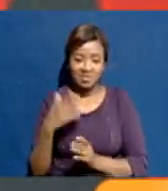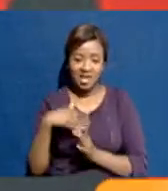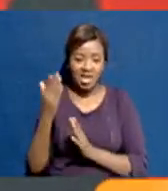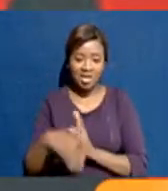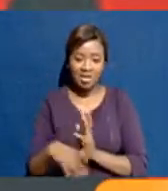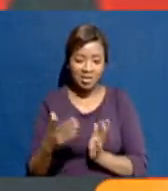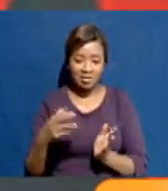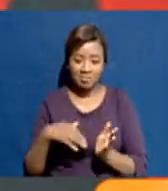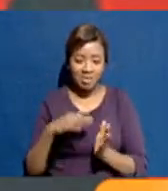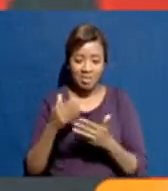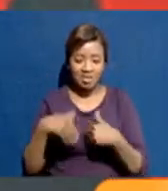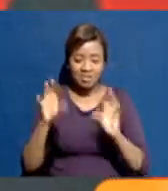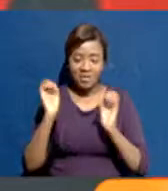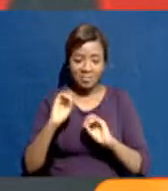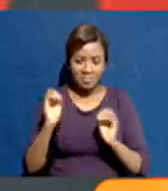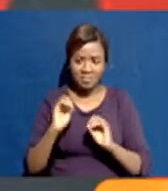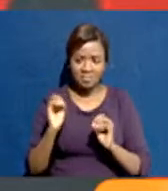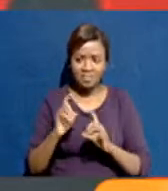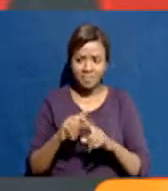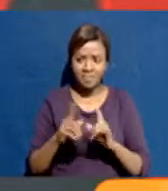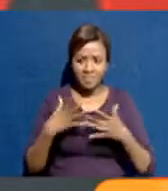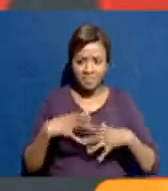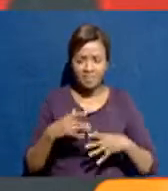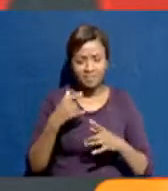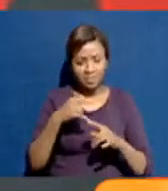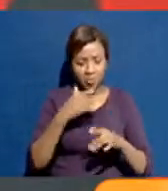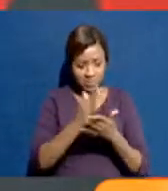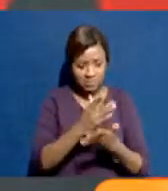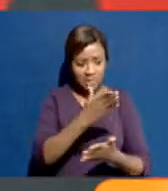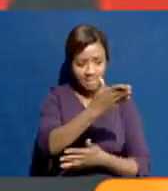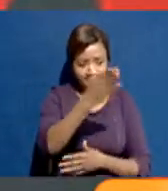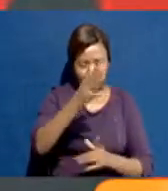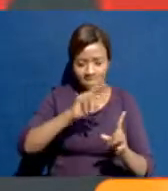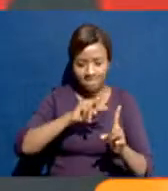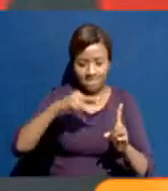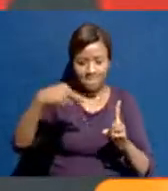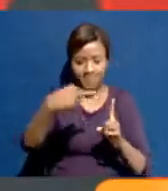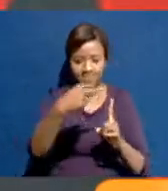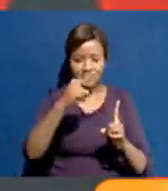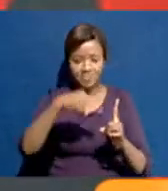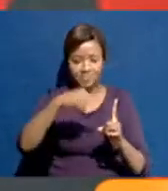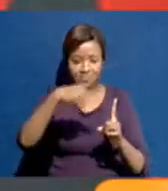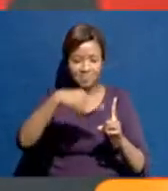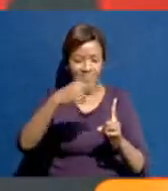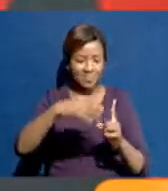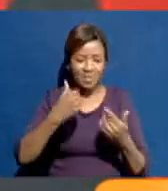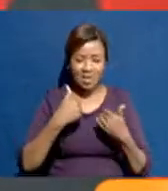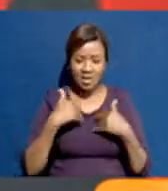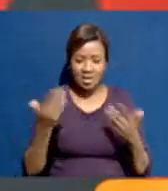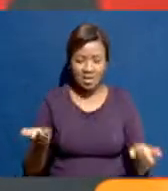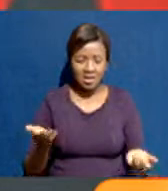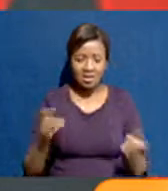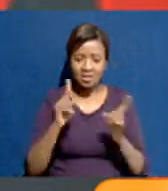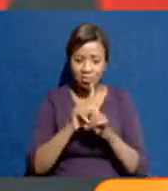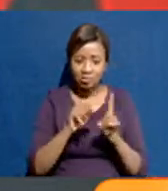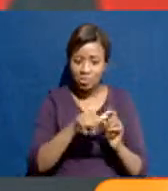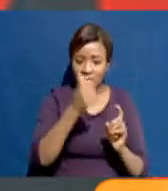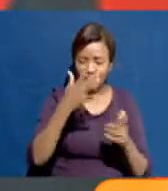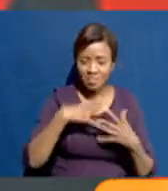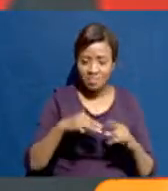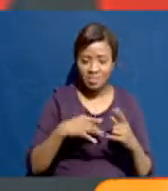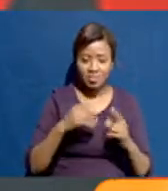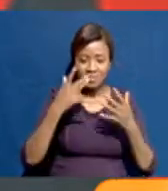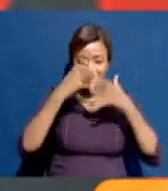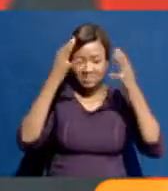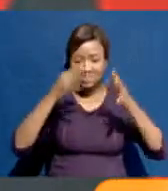we have reached people. People are still facing stigma, especially self-stigma. People are still losing their lives over this. That young girl I